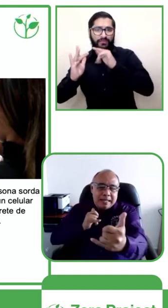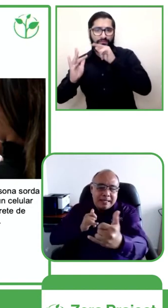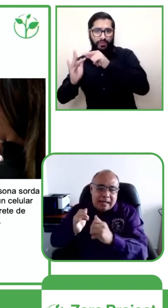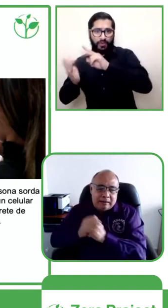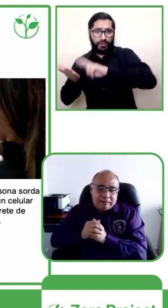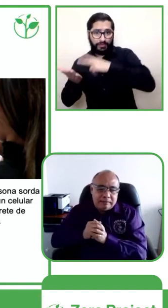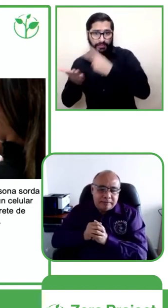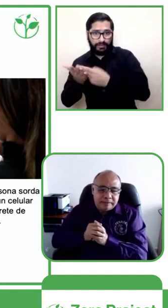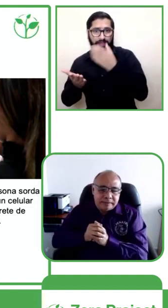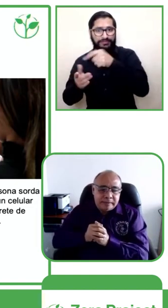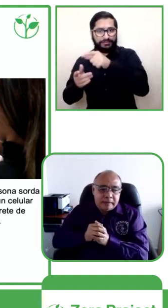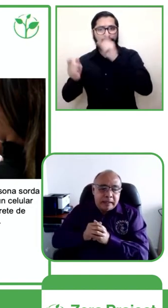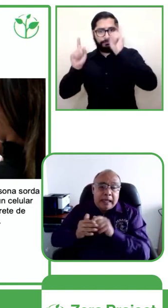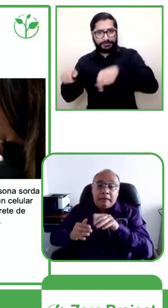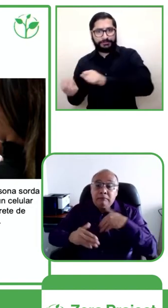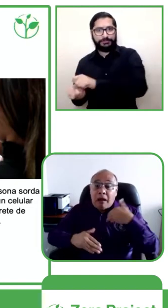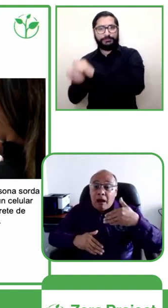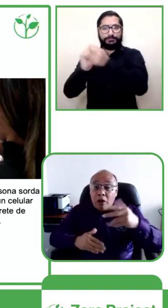communicate to others. So